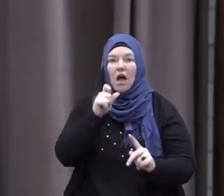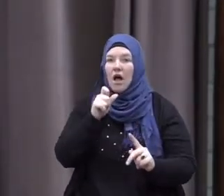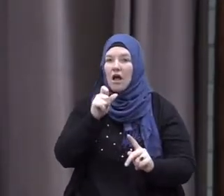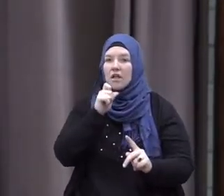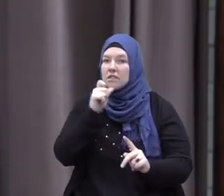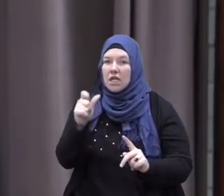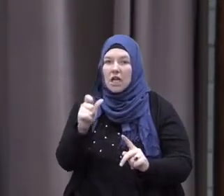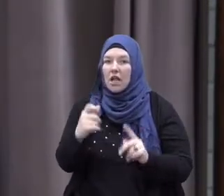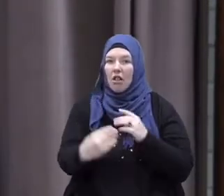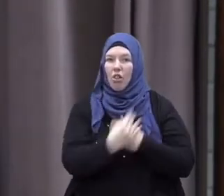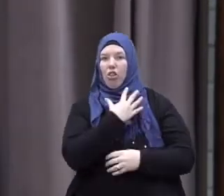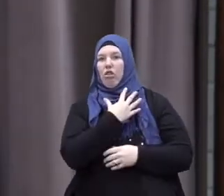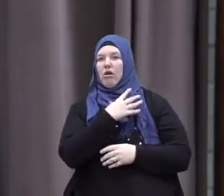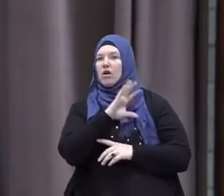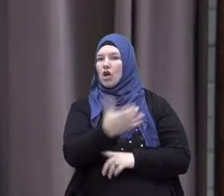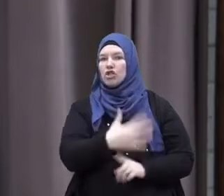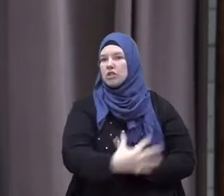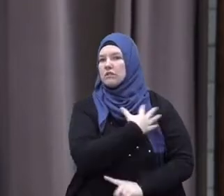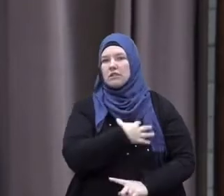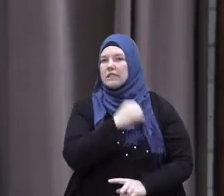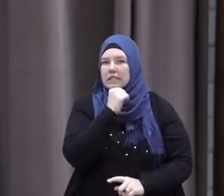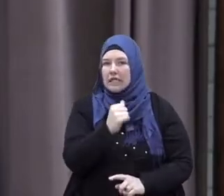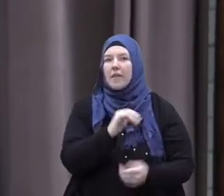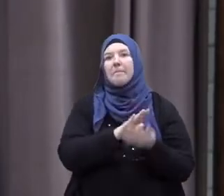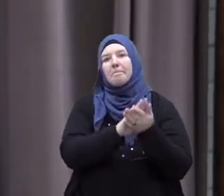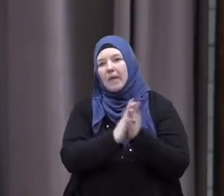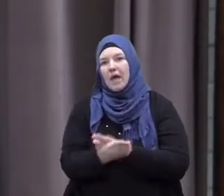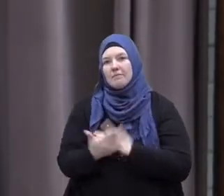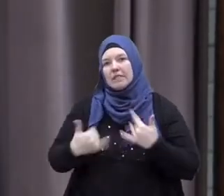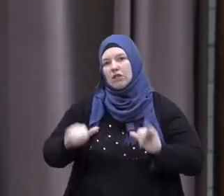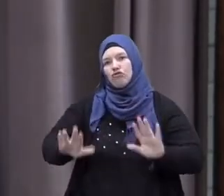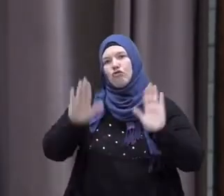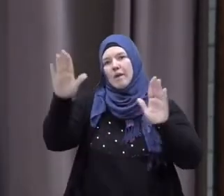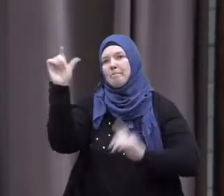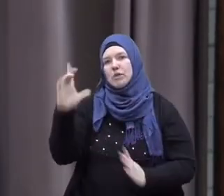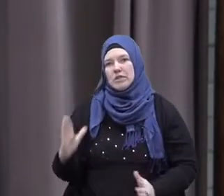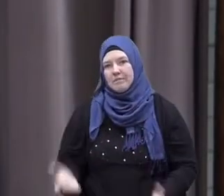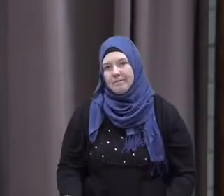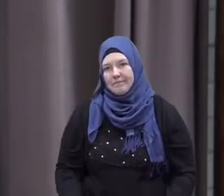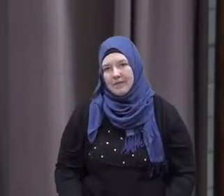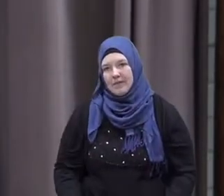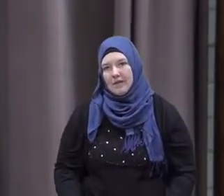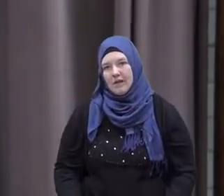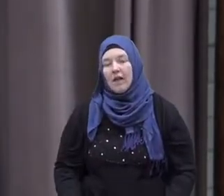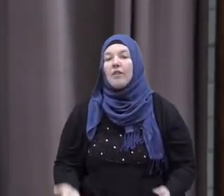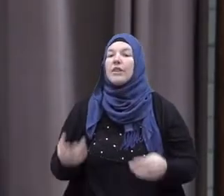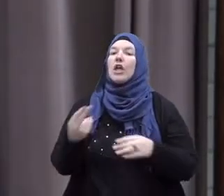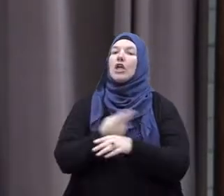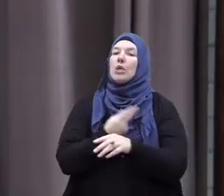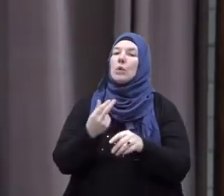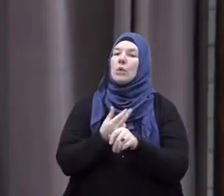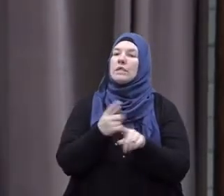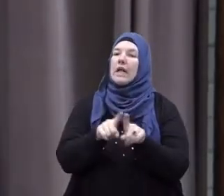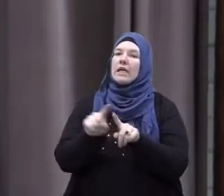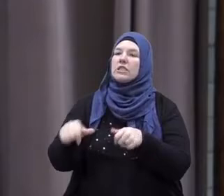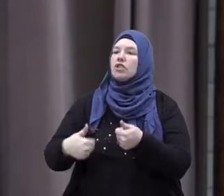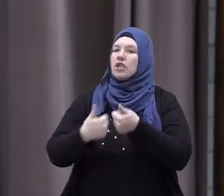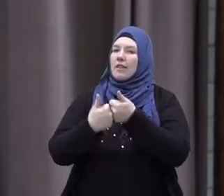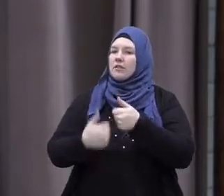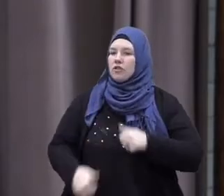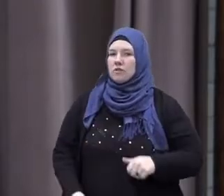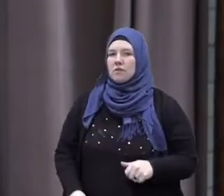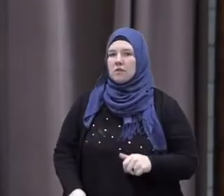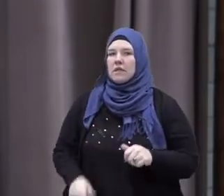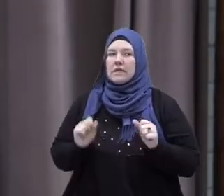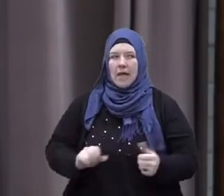leaders. They used the cultural influence as a challenge, not as something good. But